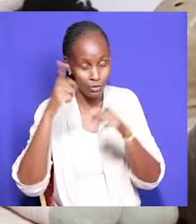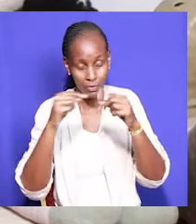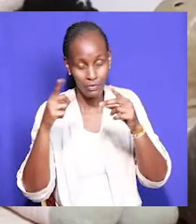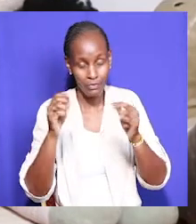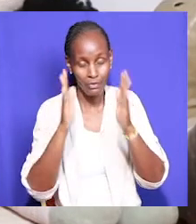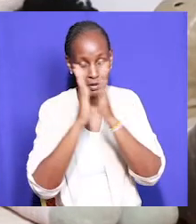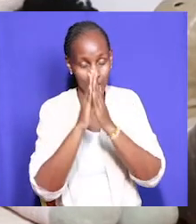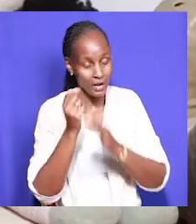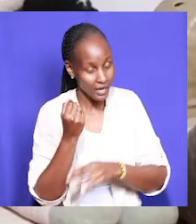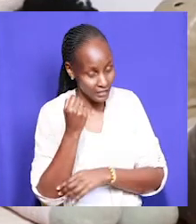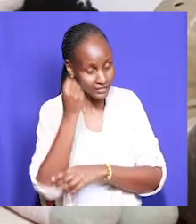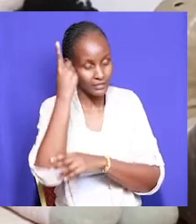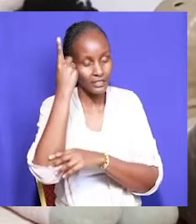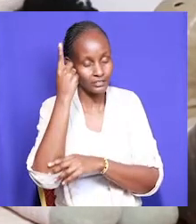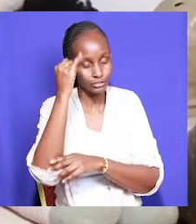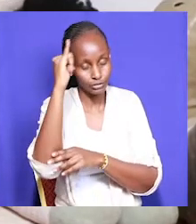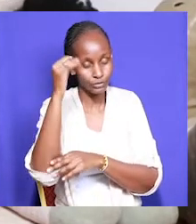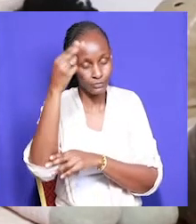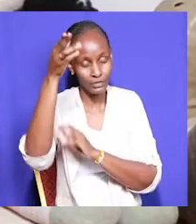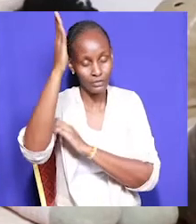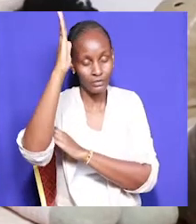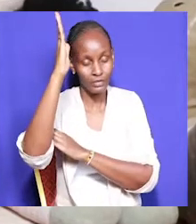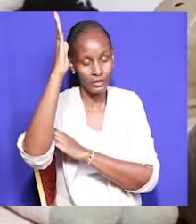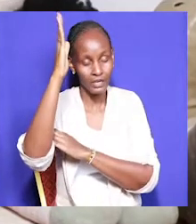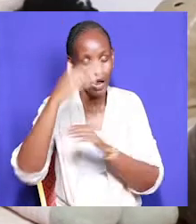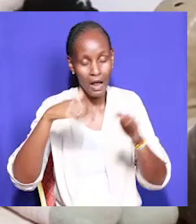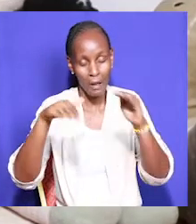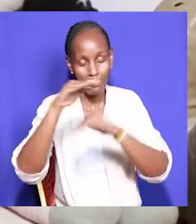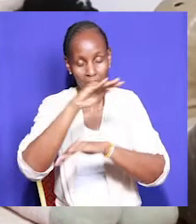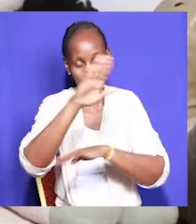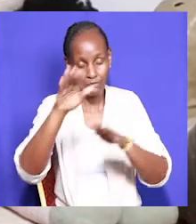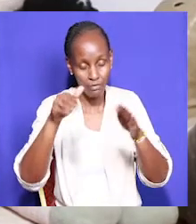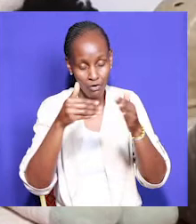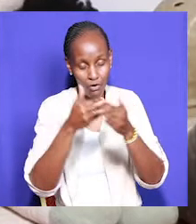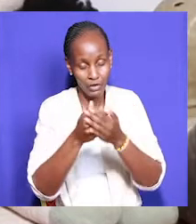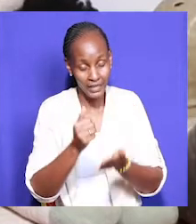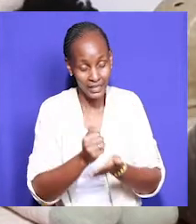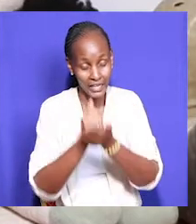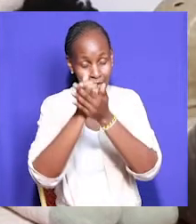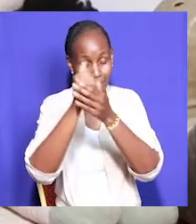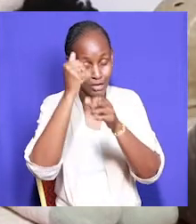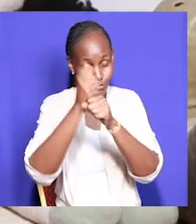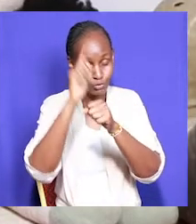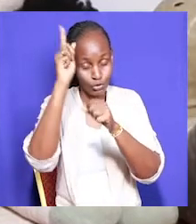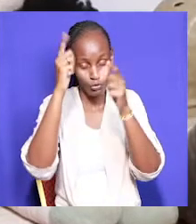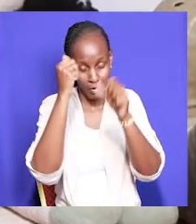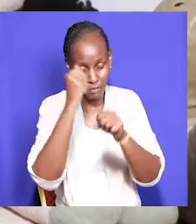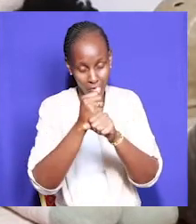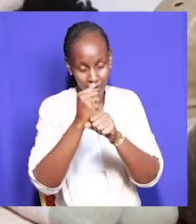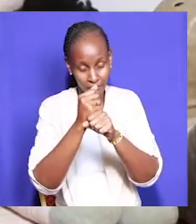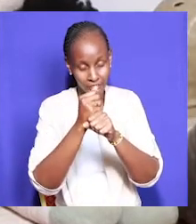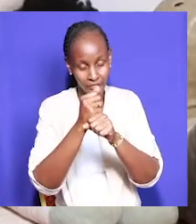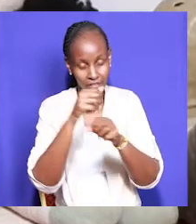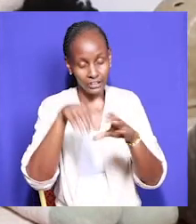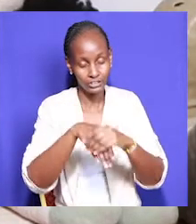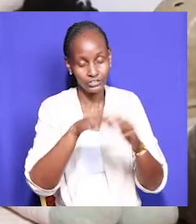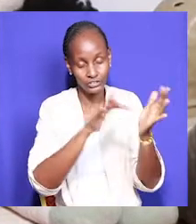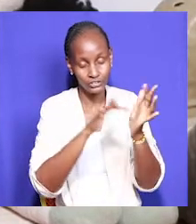pray for understanding, O Jehovah God. And above all, help us to do your word. In Jesus' name we